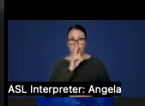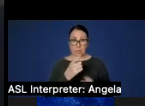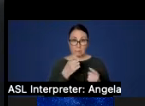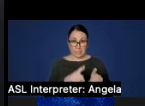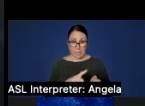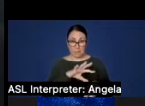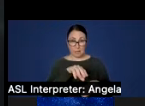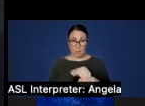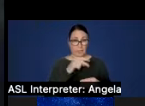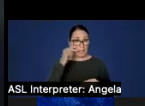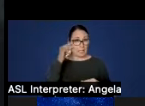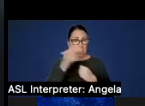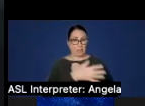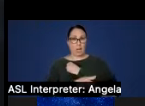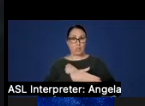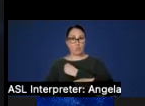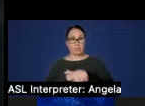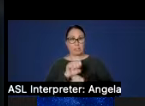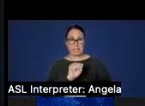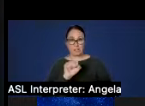sexual assault.